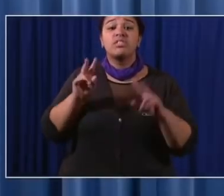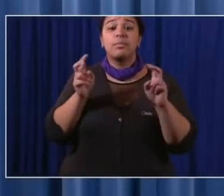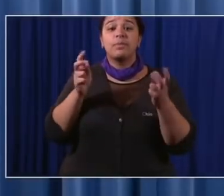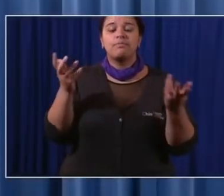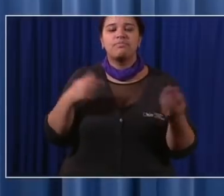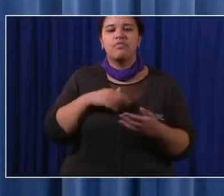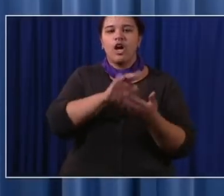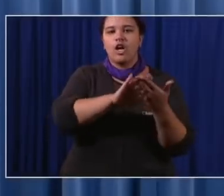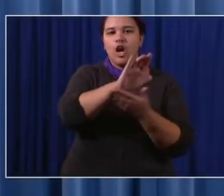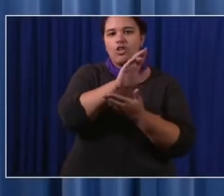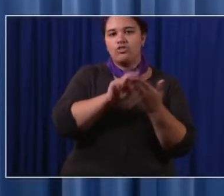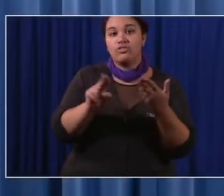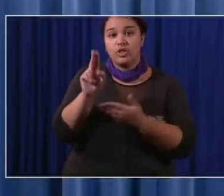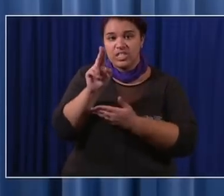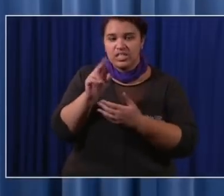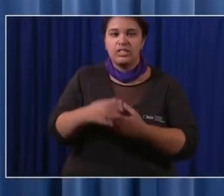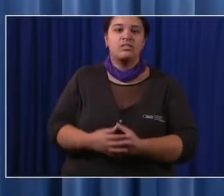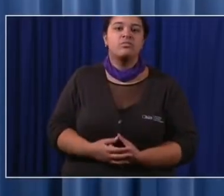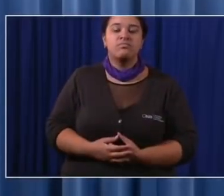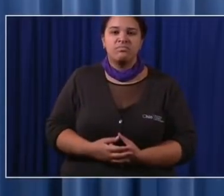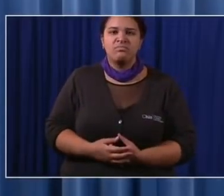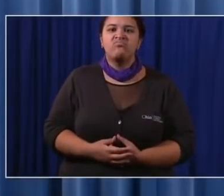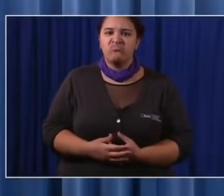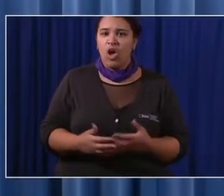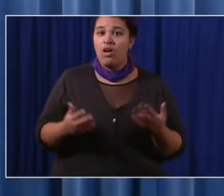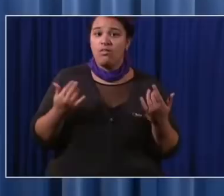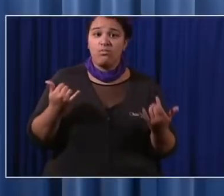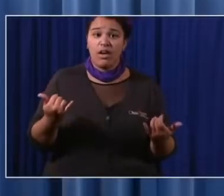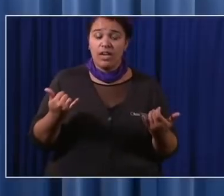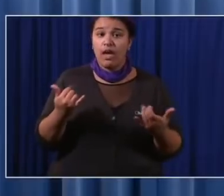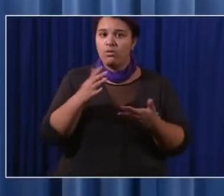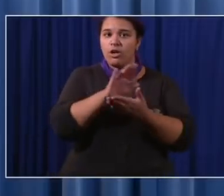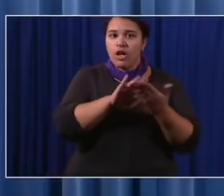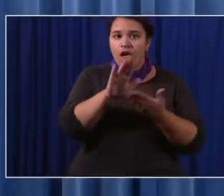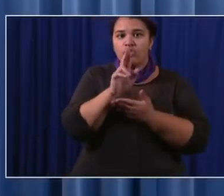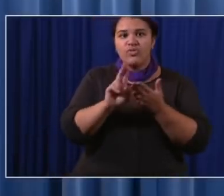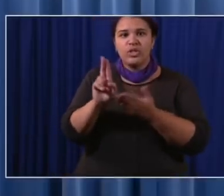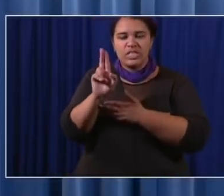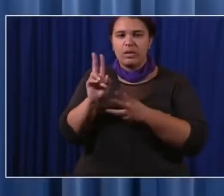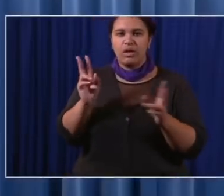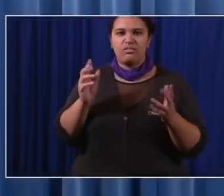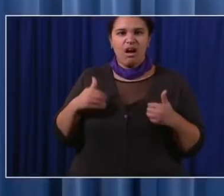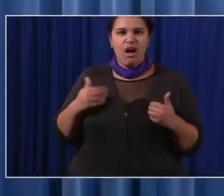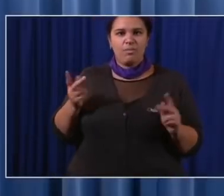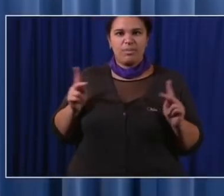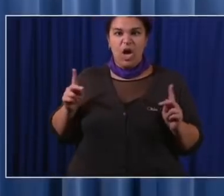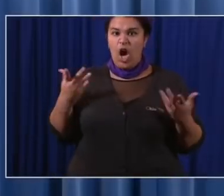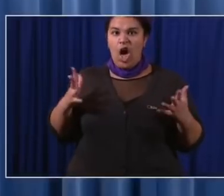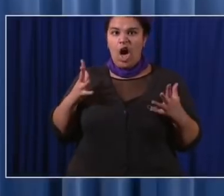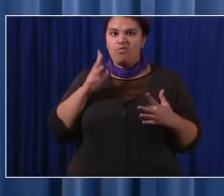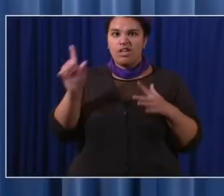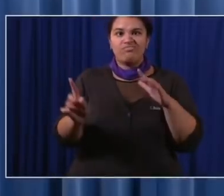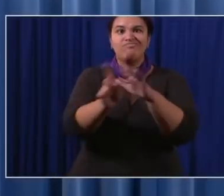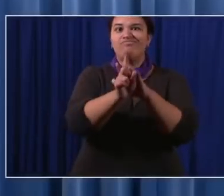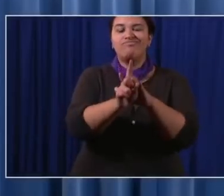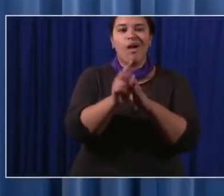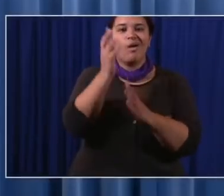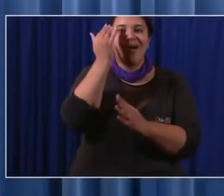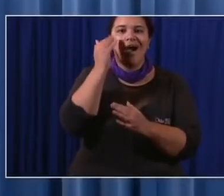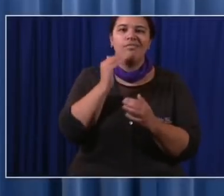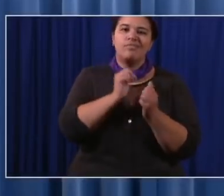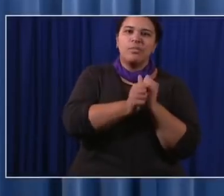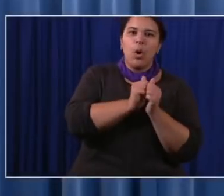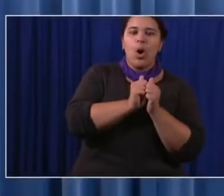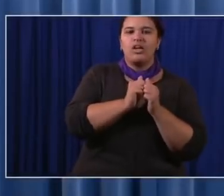already have people on college, or young people on college campuses with sports resuming and getting practices